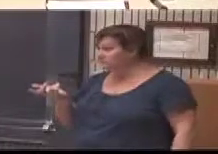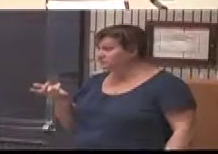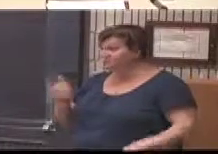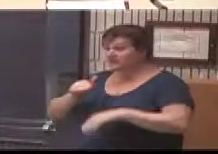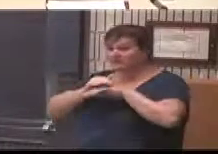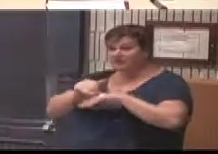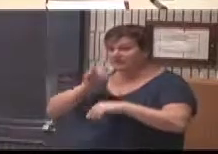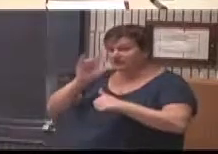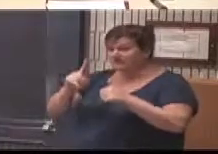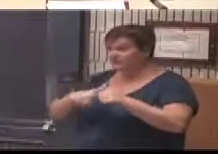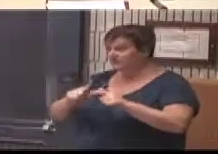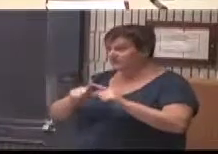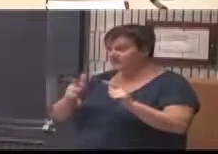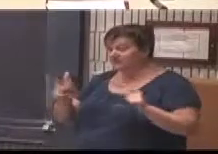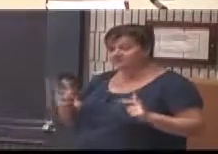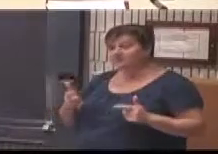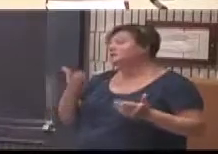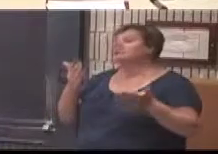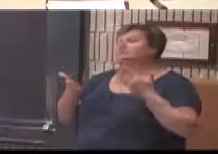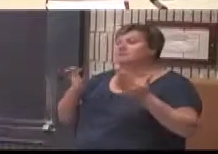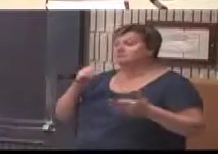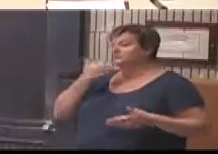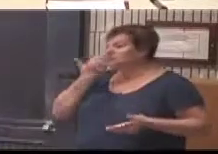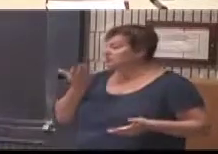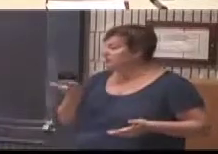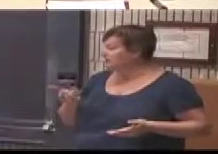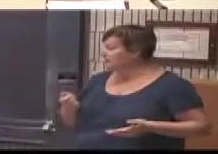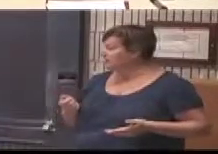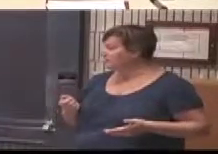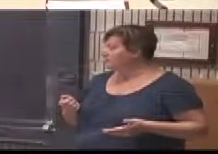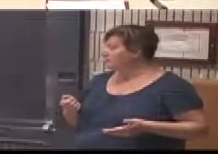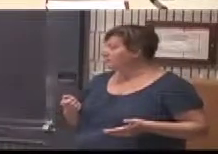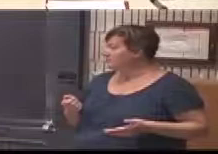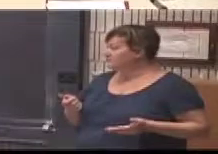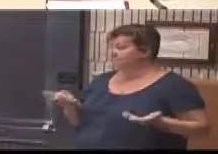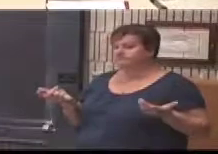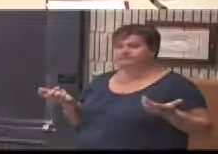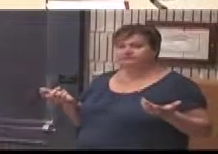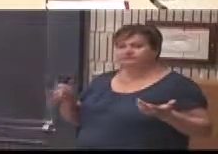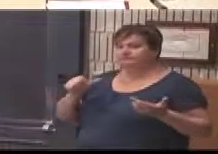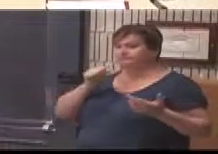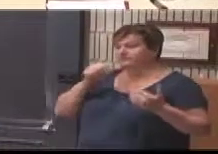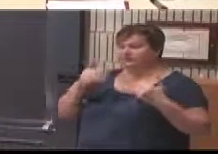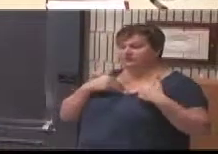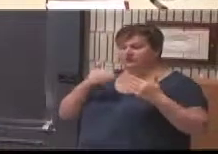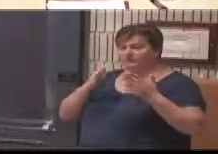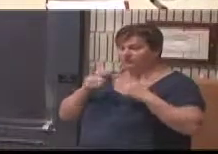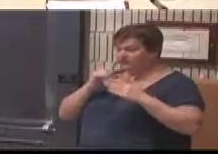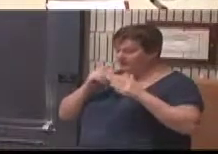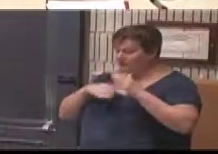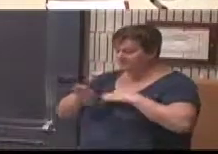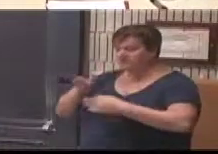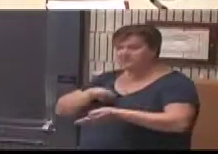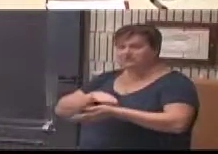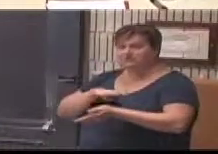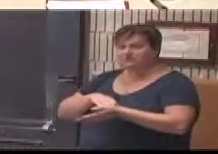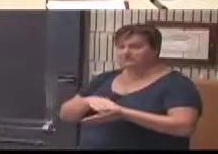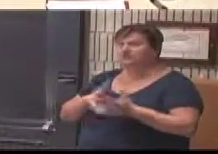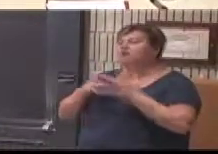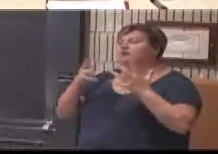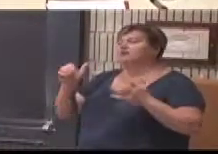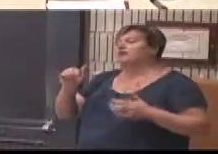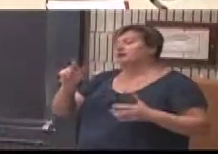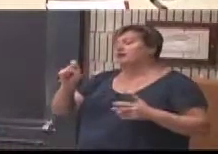English is not their first language, that maybe is shy, you know, doesn't have the means to get into doctor's appointments. A lot of the